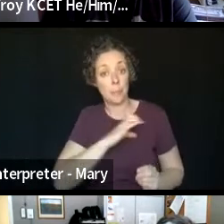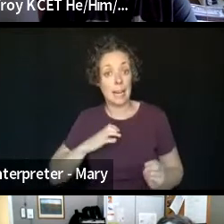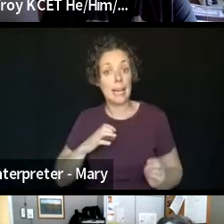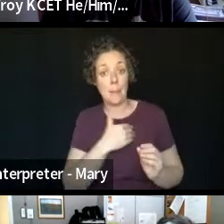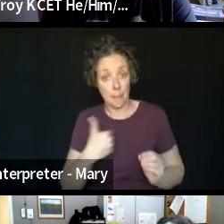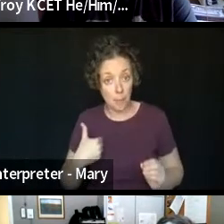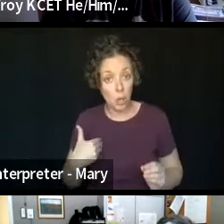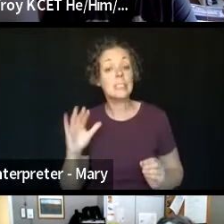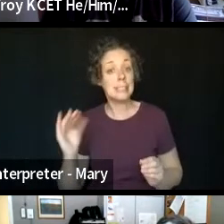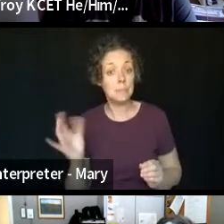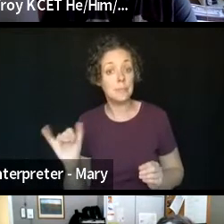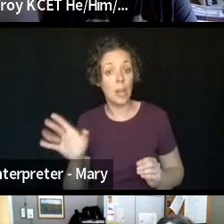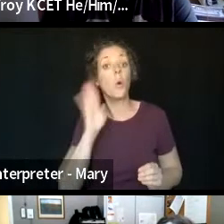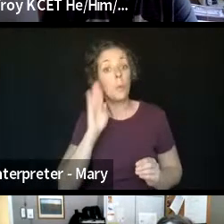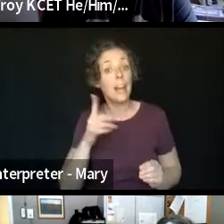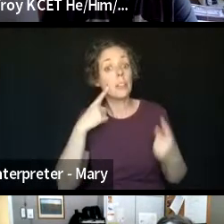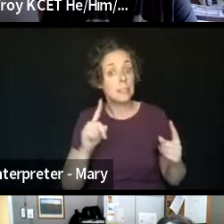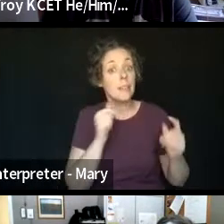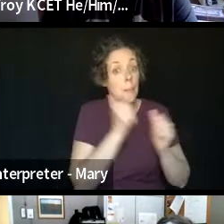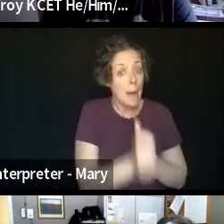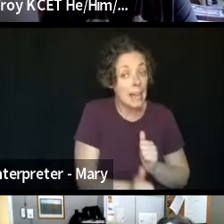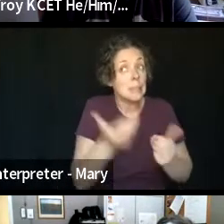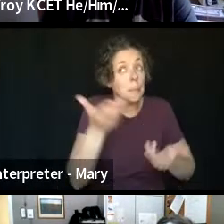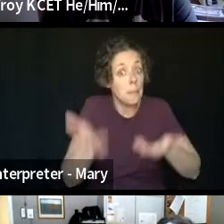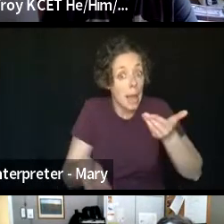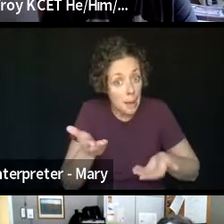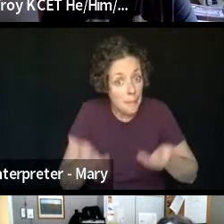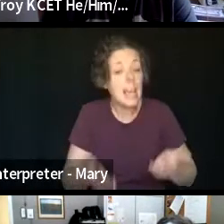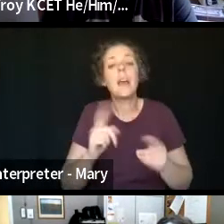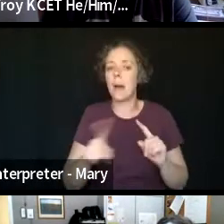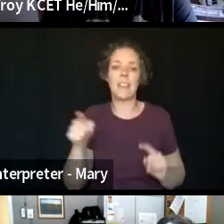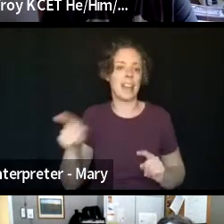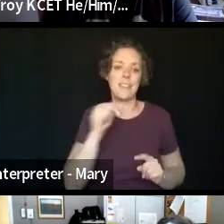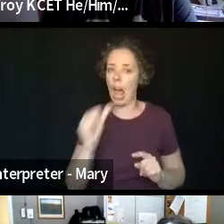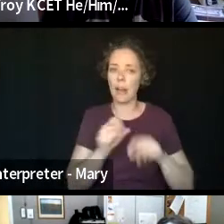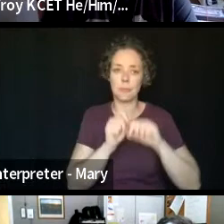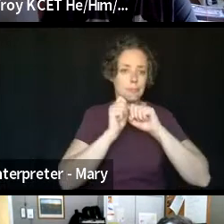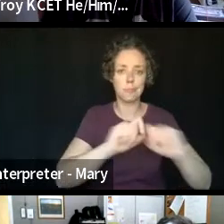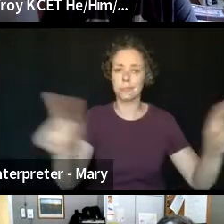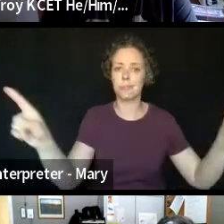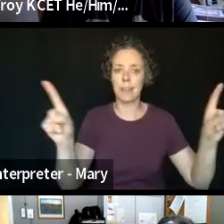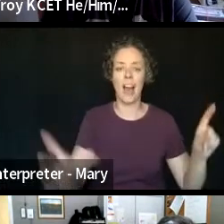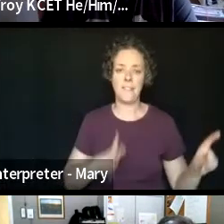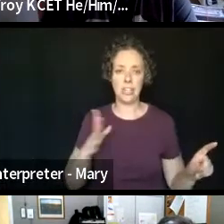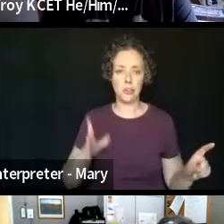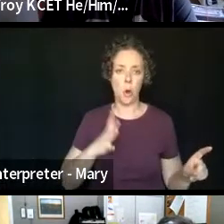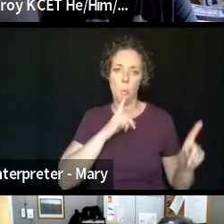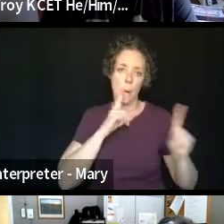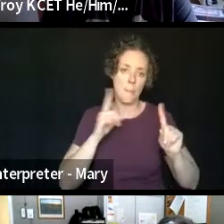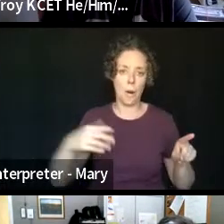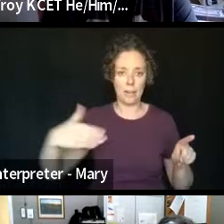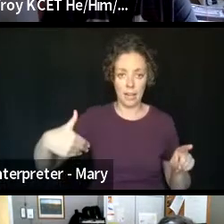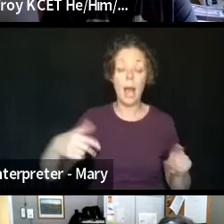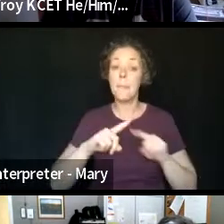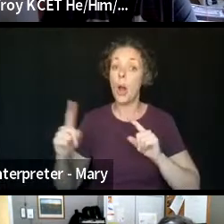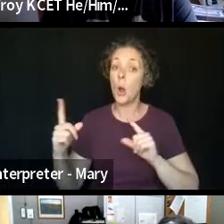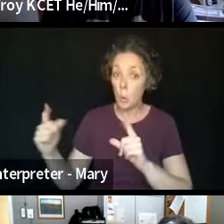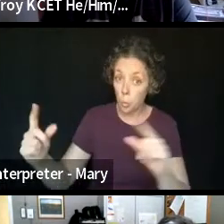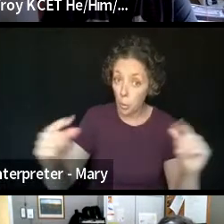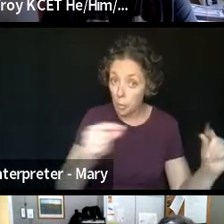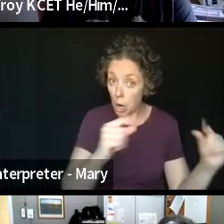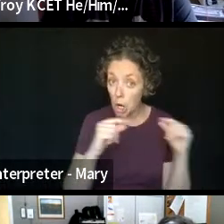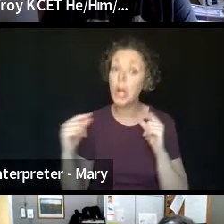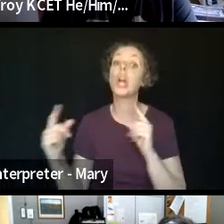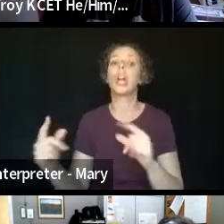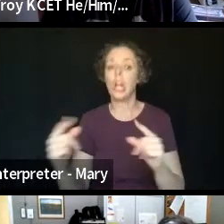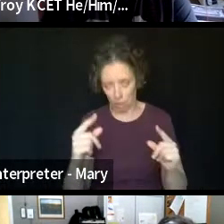passed, but they have not put out the conference report. And so the rumors are that it will come